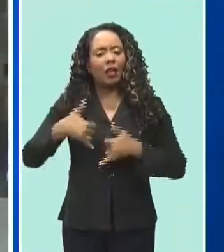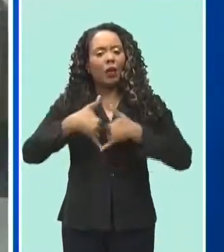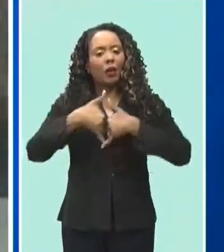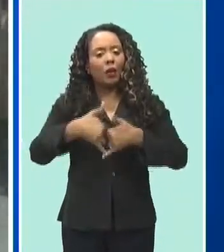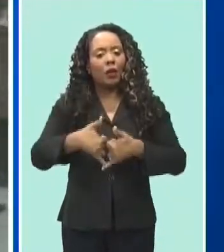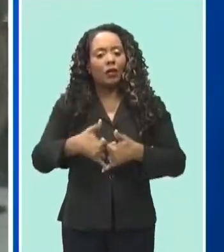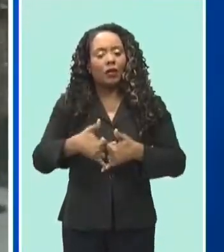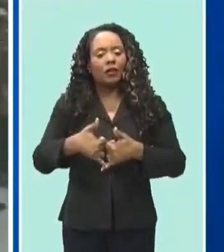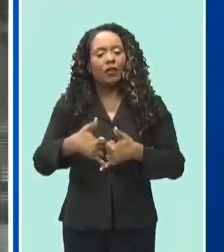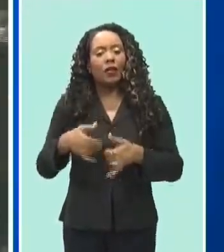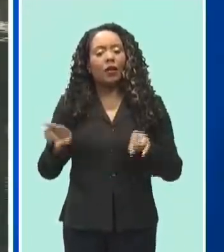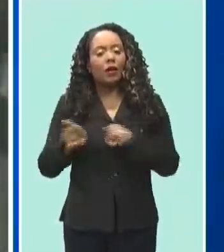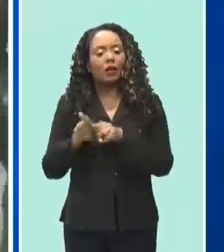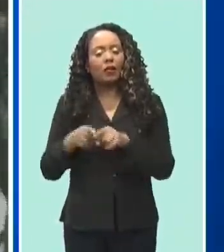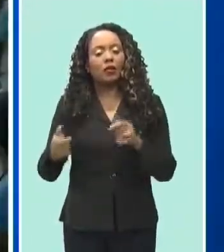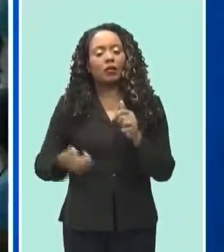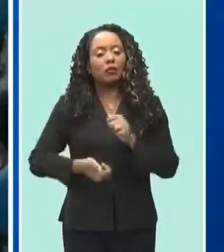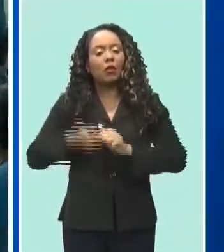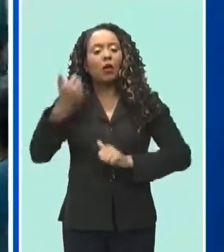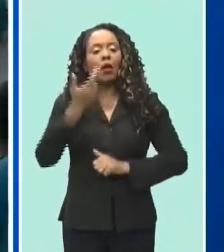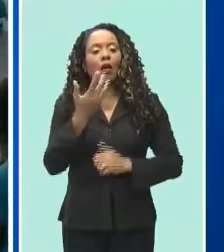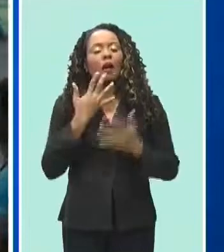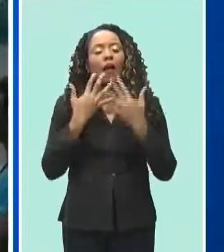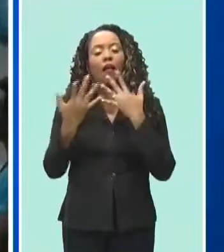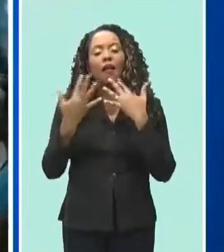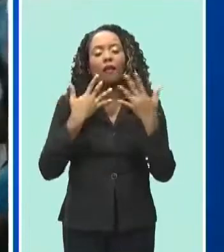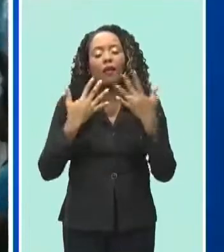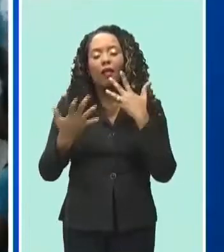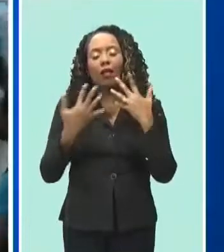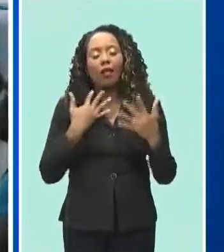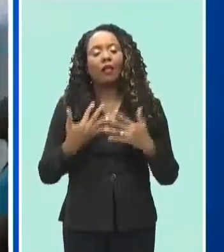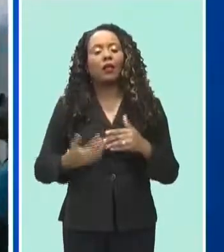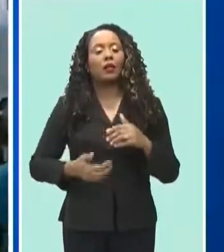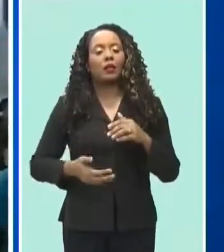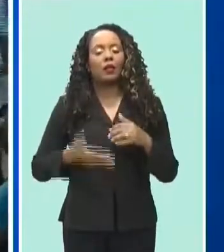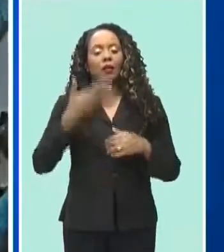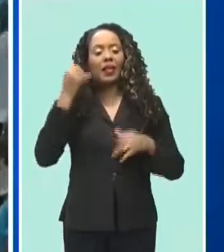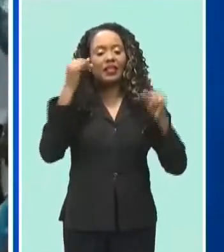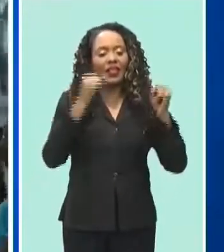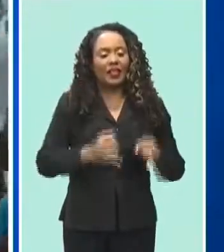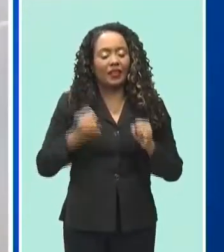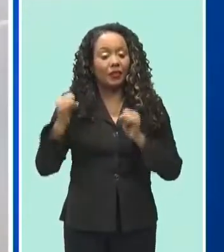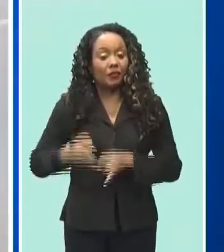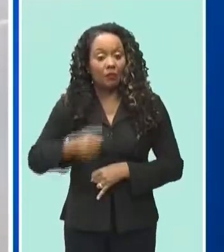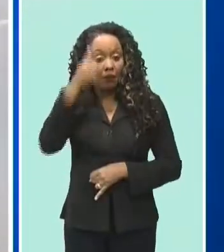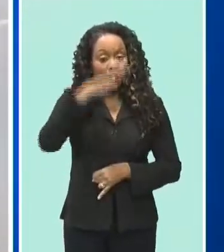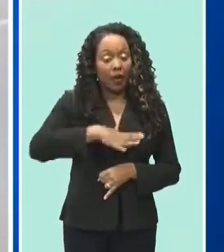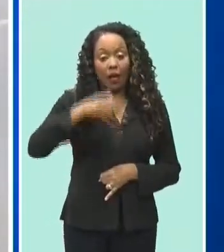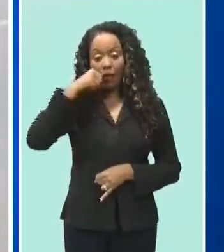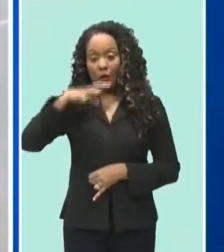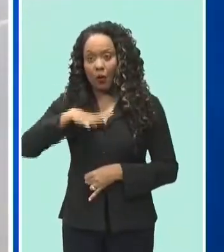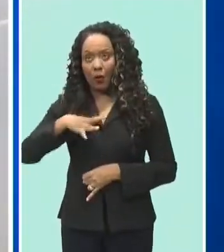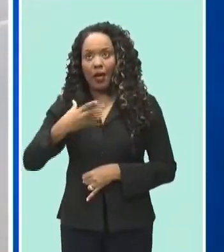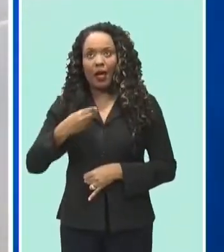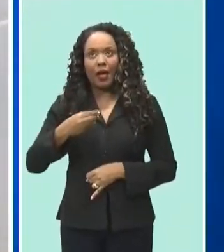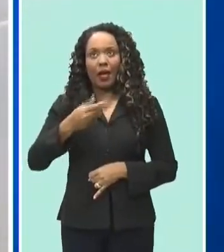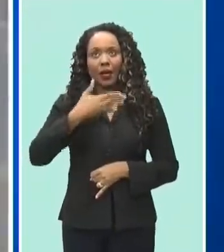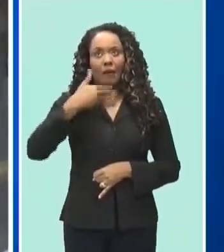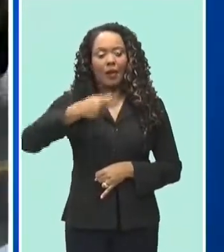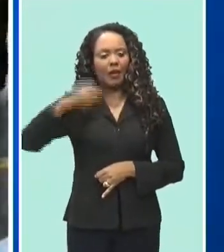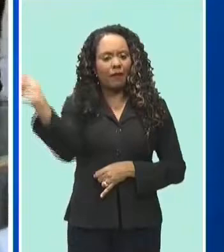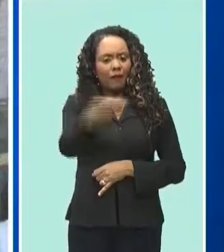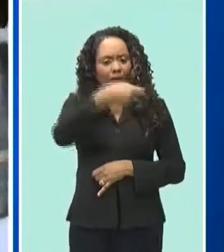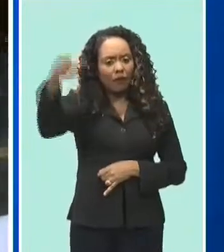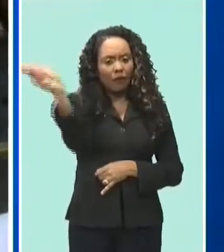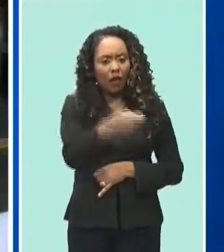including the most colourful small band, along with the best individual male and female titles, and Flag Person of the Year,